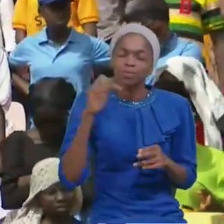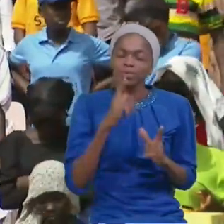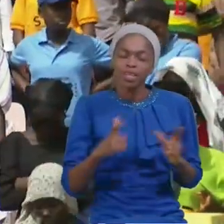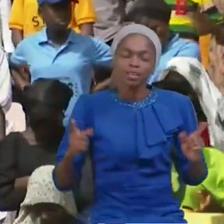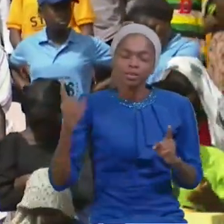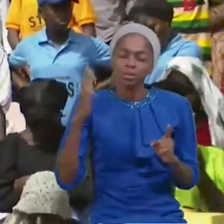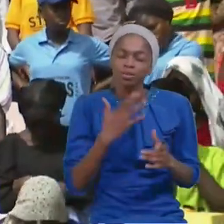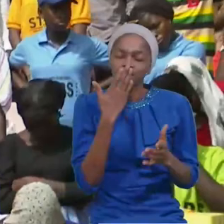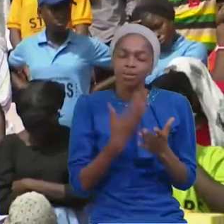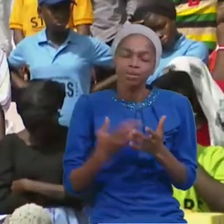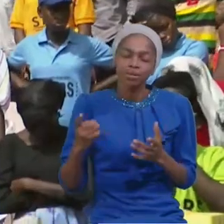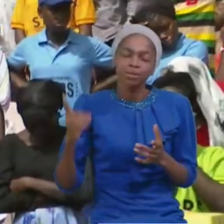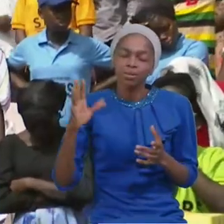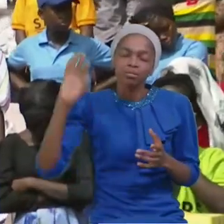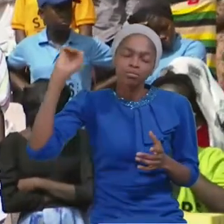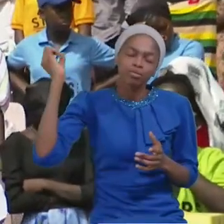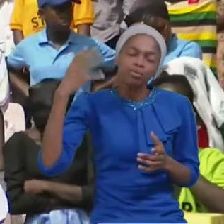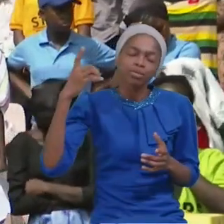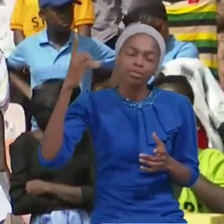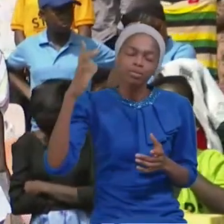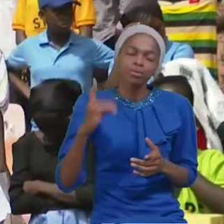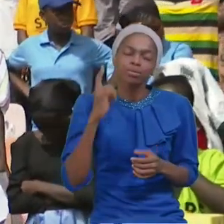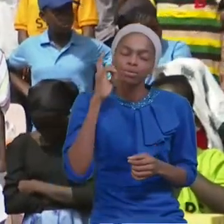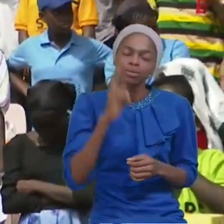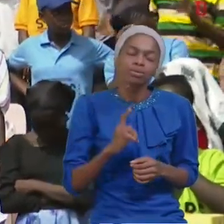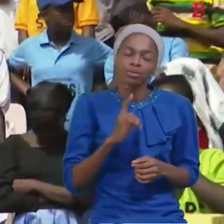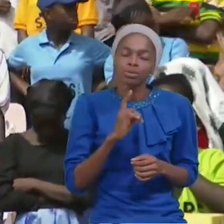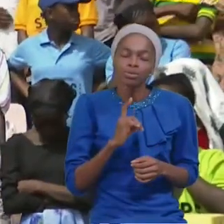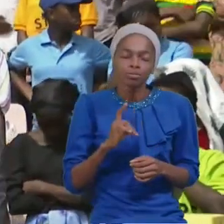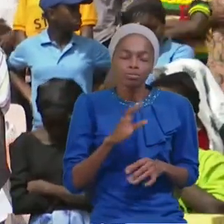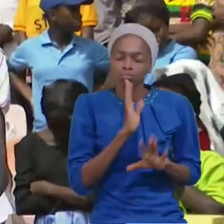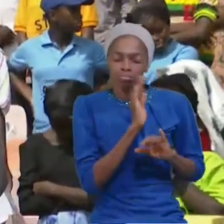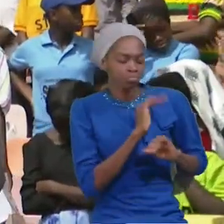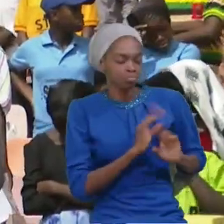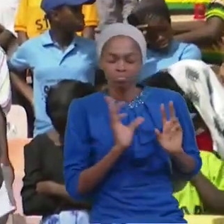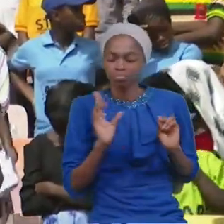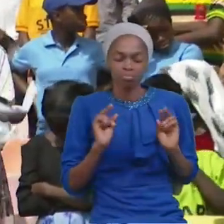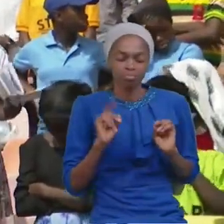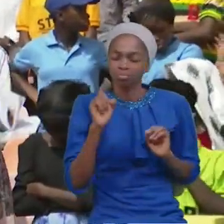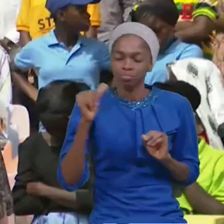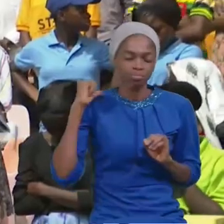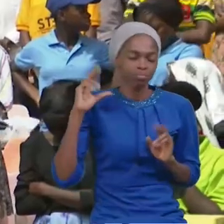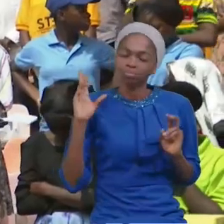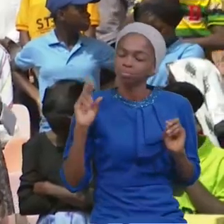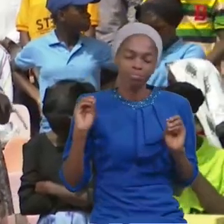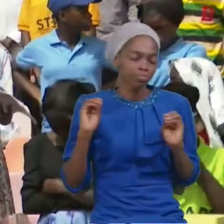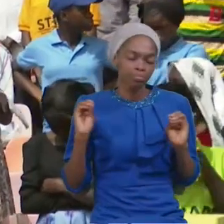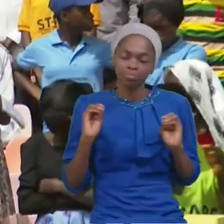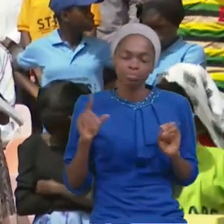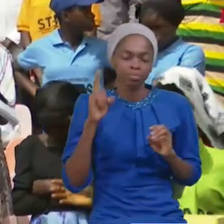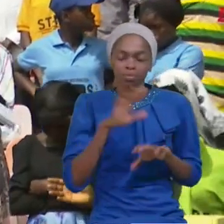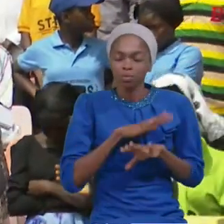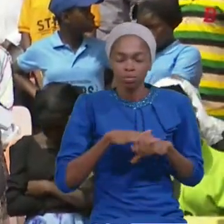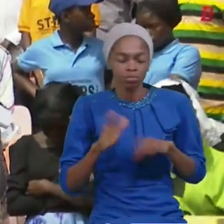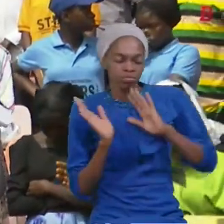You reject none. You don't throw away anyone. No matter how bad, no